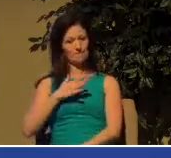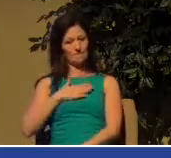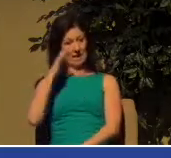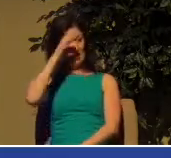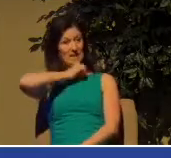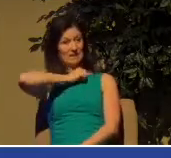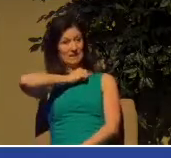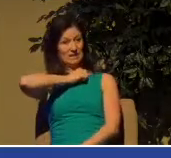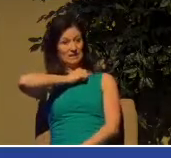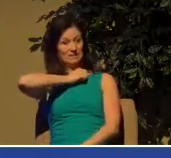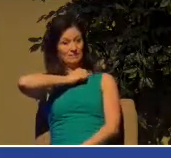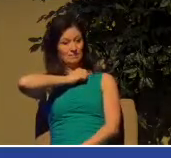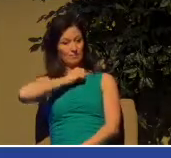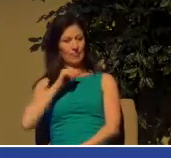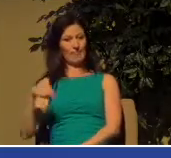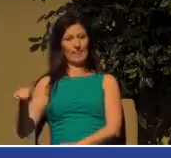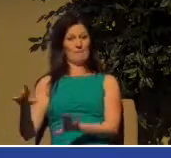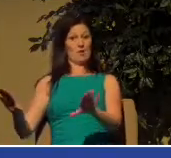the crowd